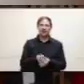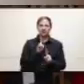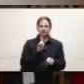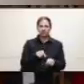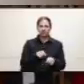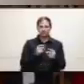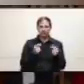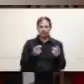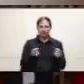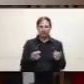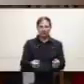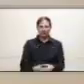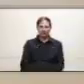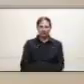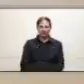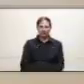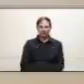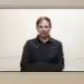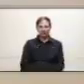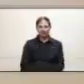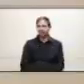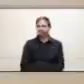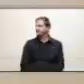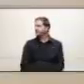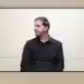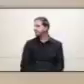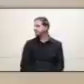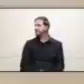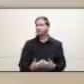Okay. Thanks, Chair.